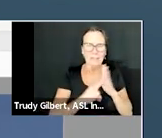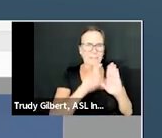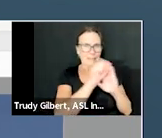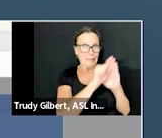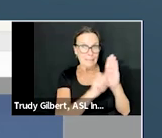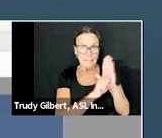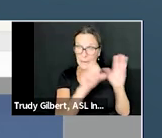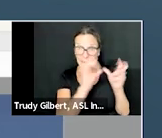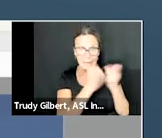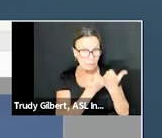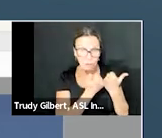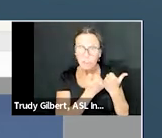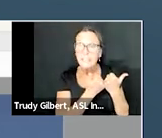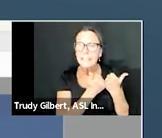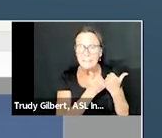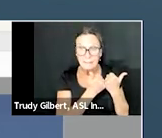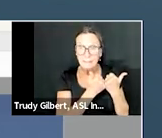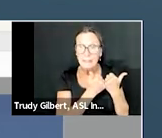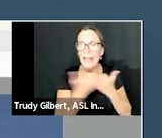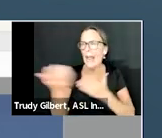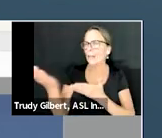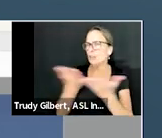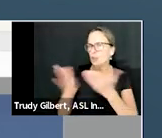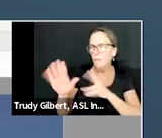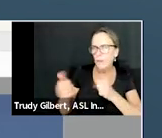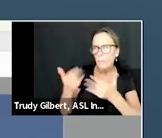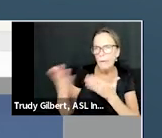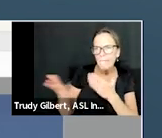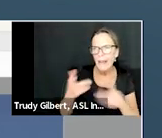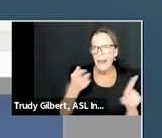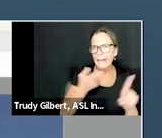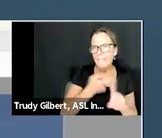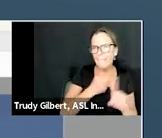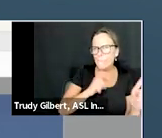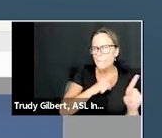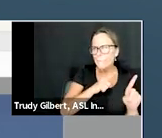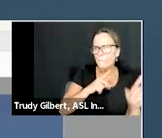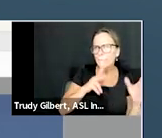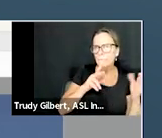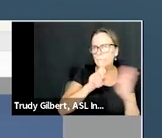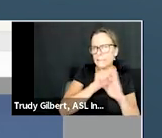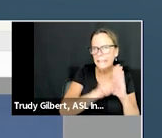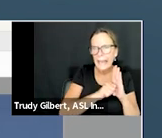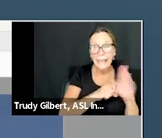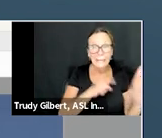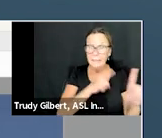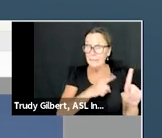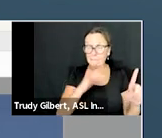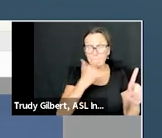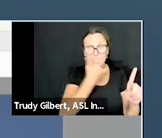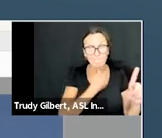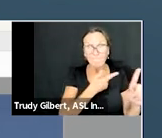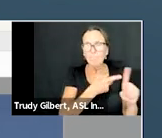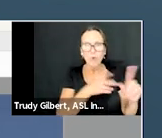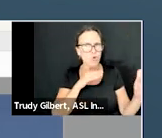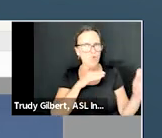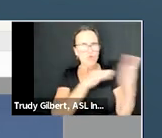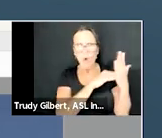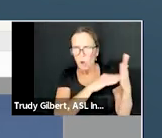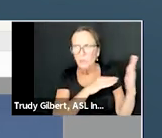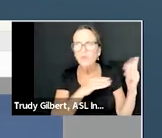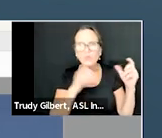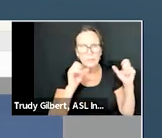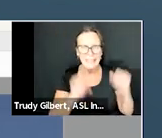and of services being provided by the states, and we can bring lawsuits if necessary.